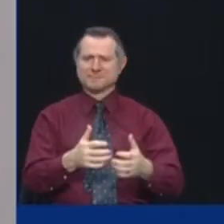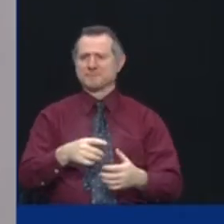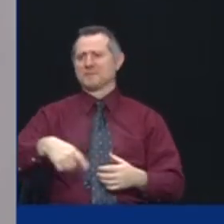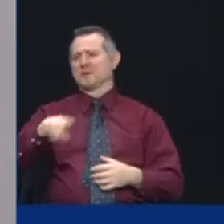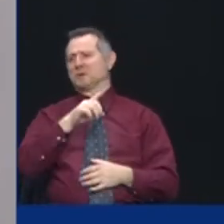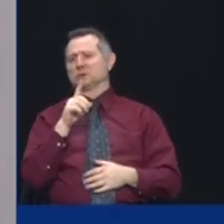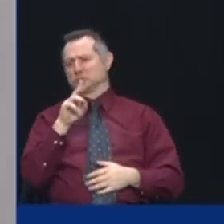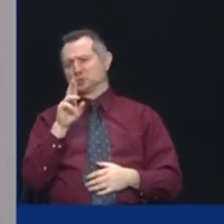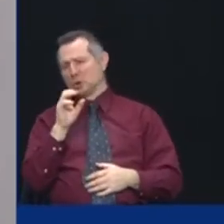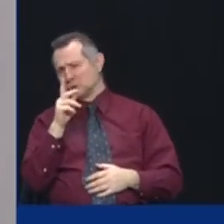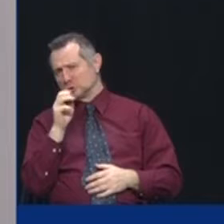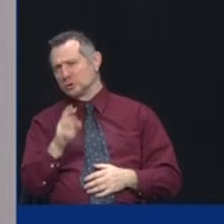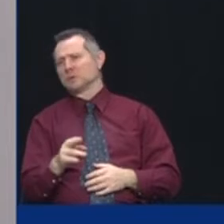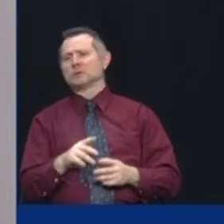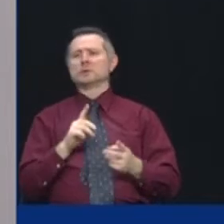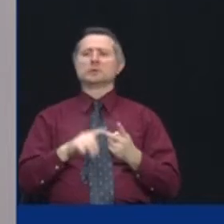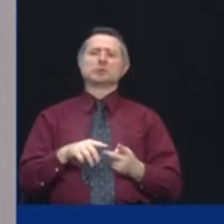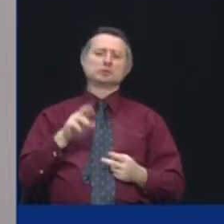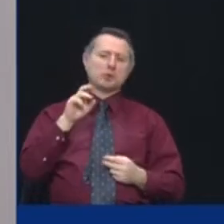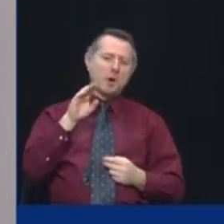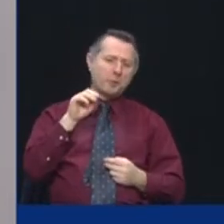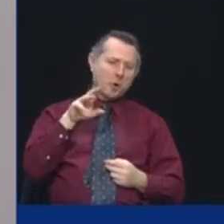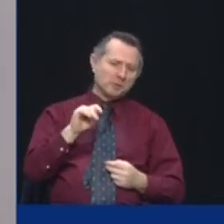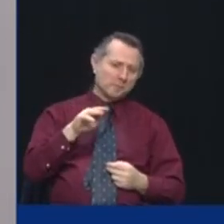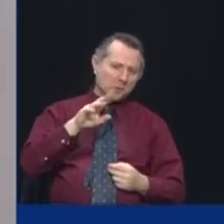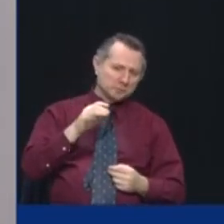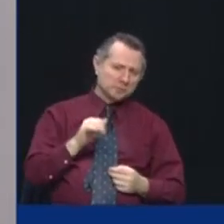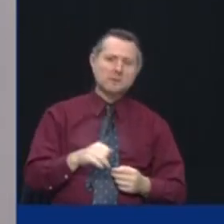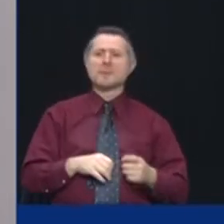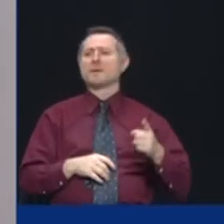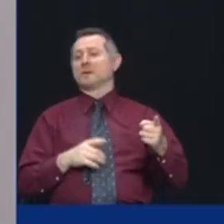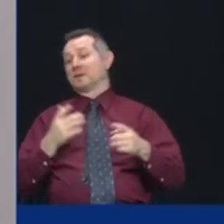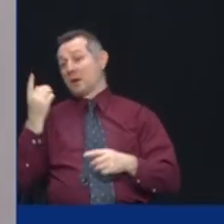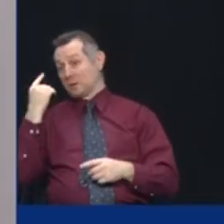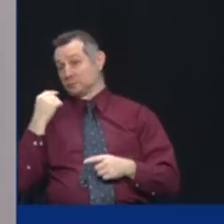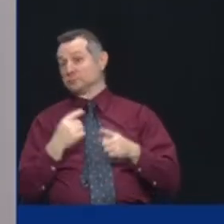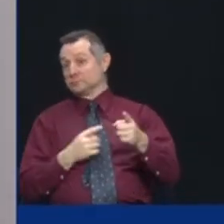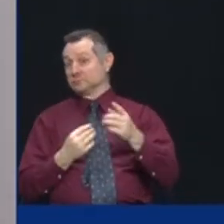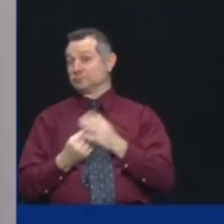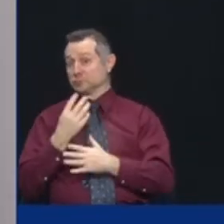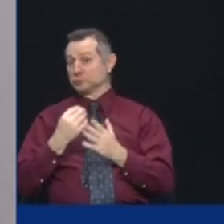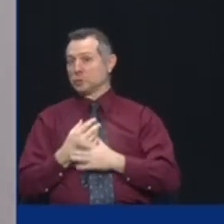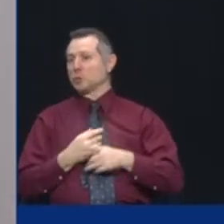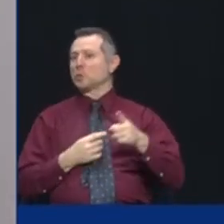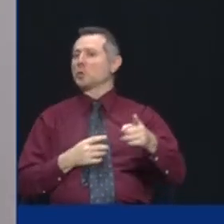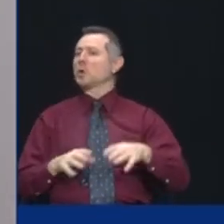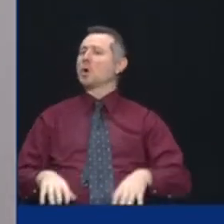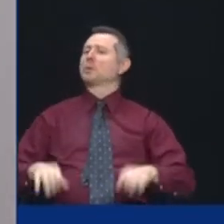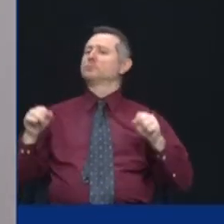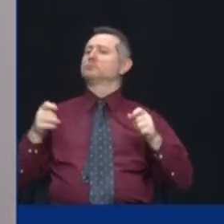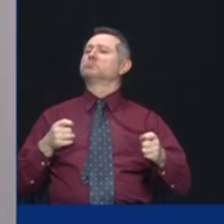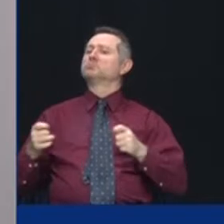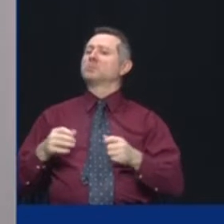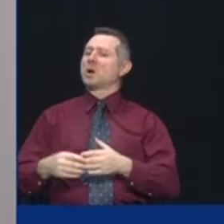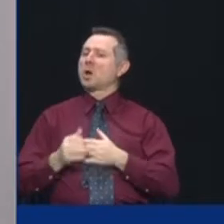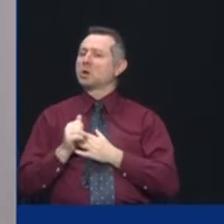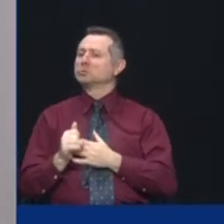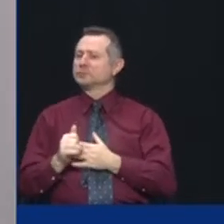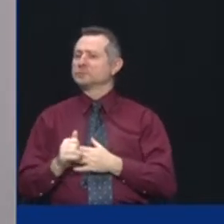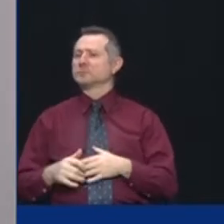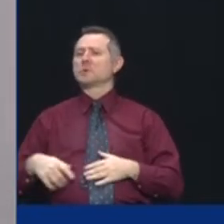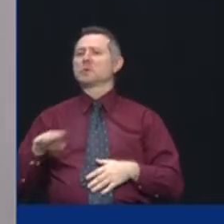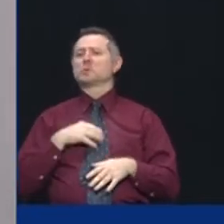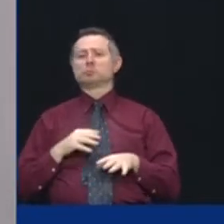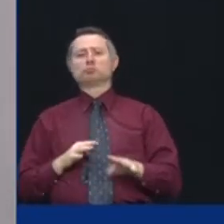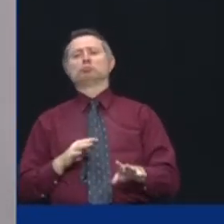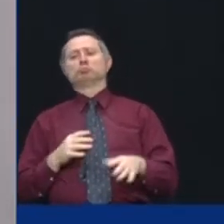because right from the very beginning, last year, you were a leader in allowing us to come back and